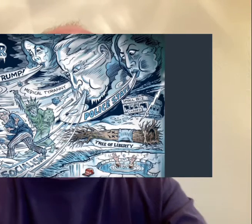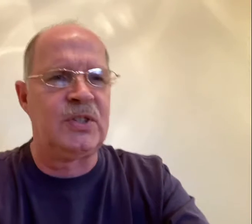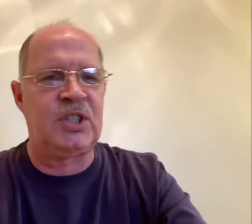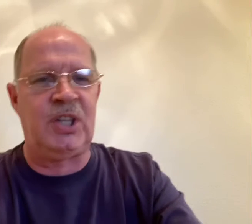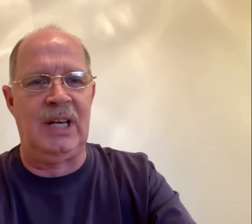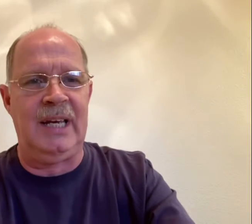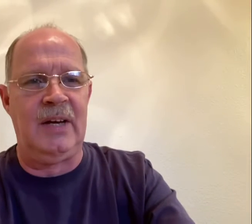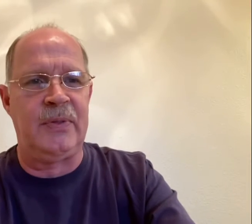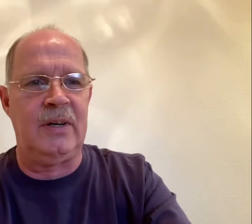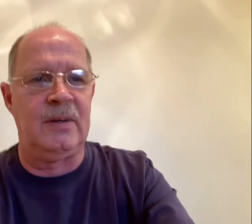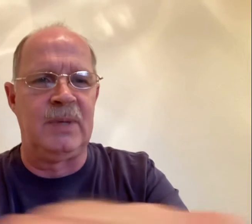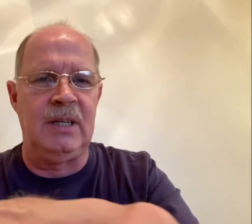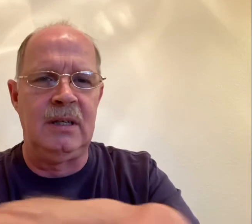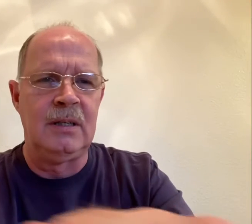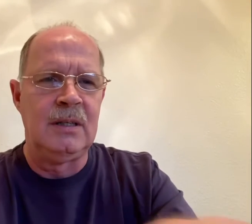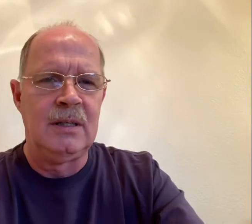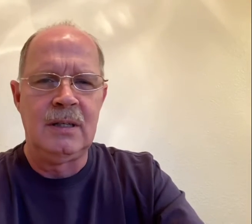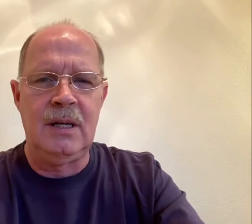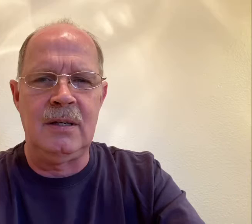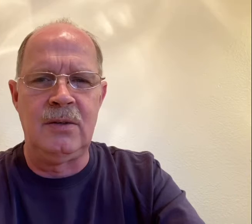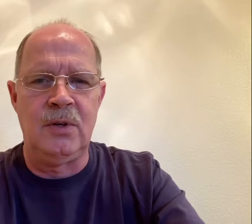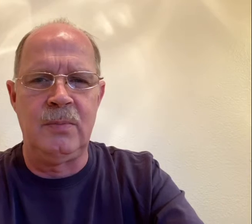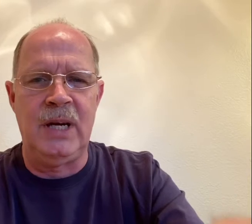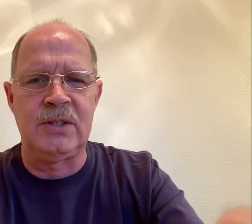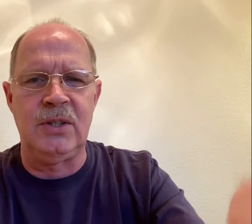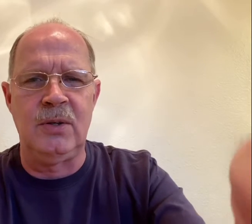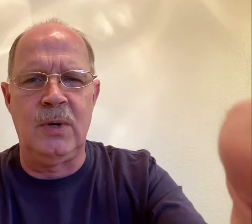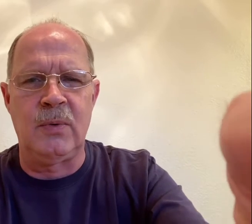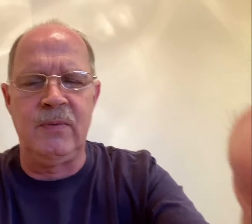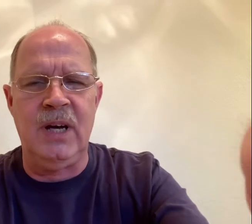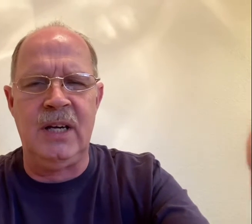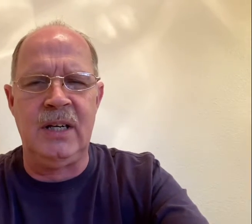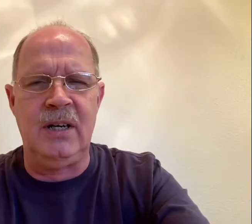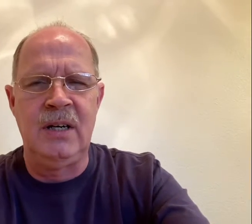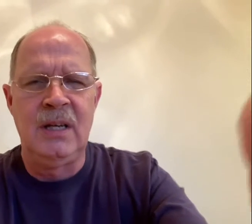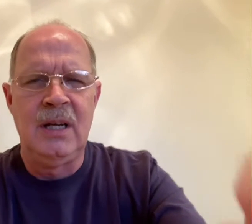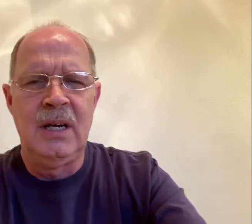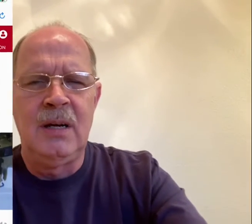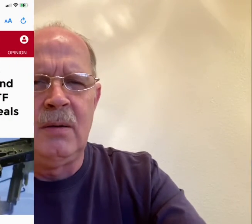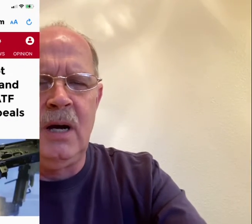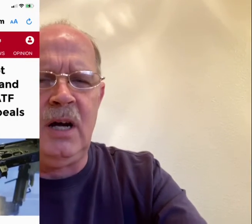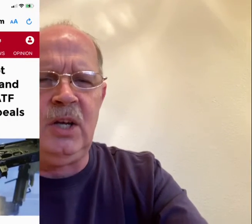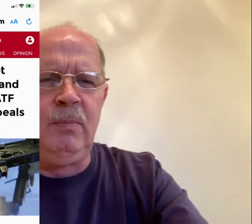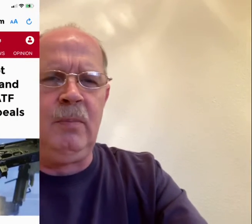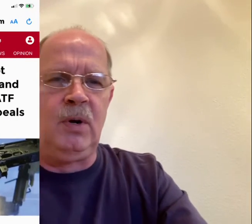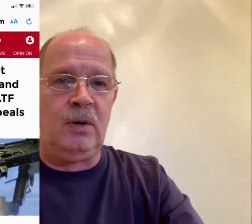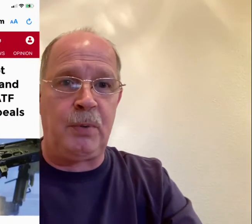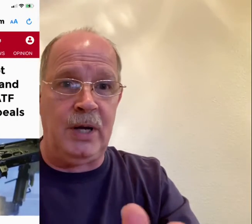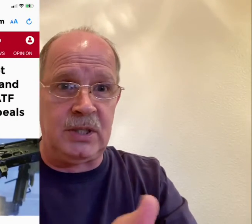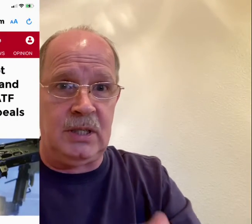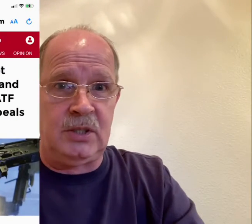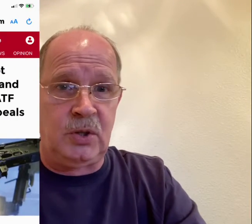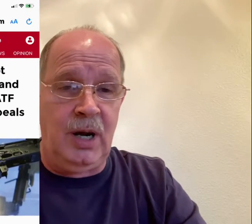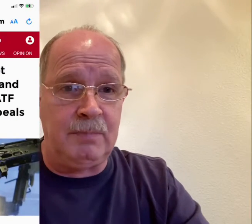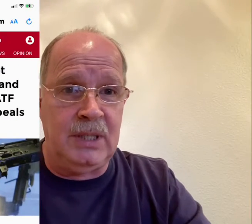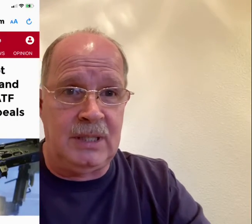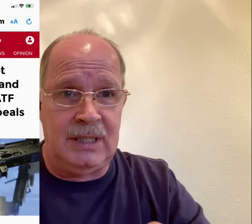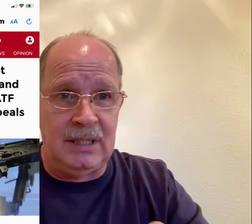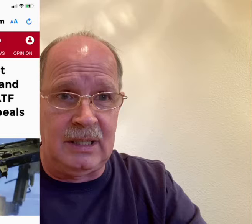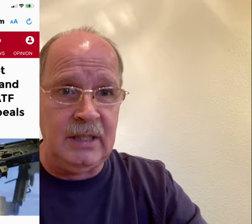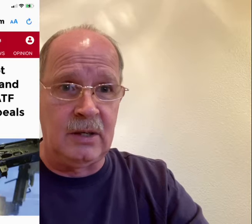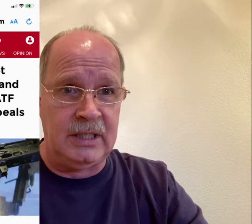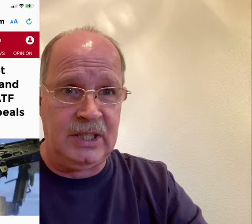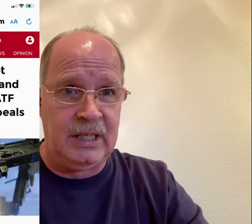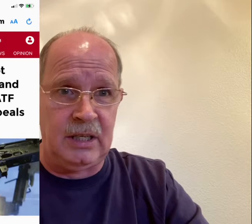it feels chilly out there to me. I don't know about you. What do we've got here? You remember President Trump did